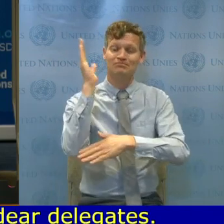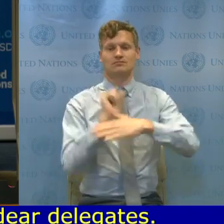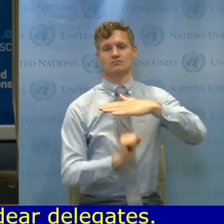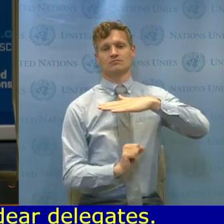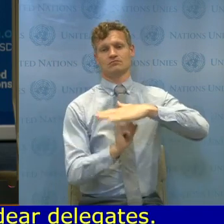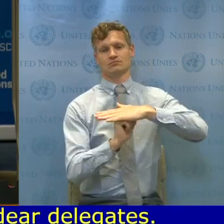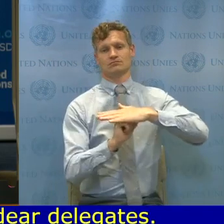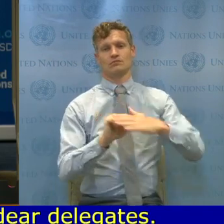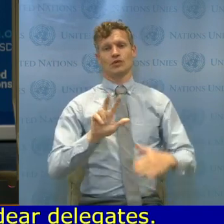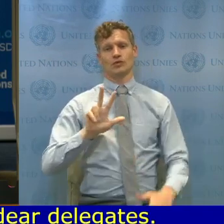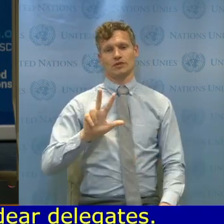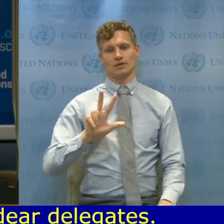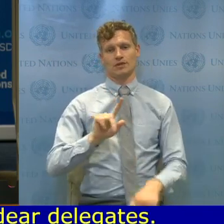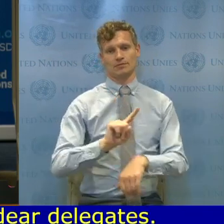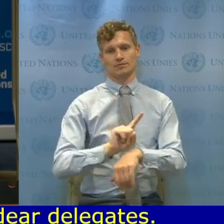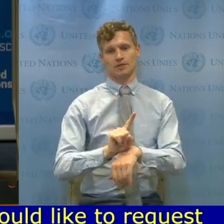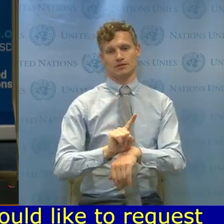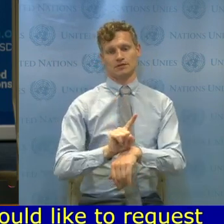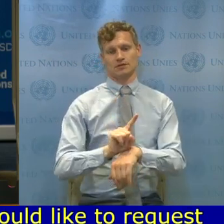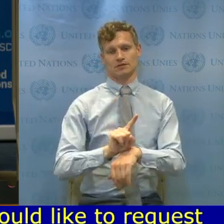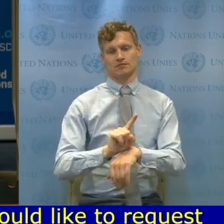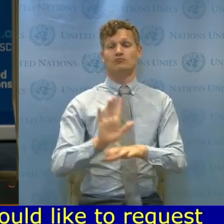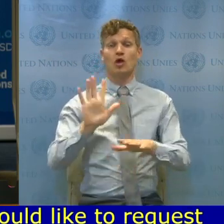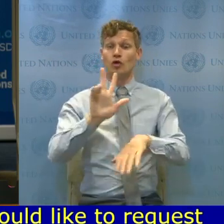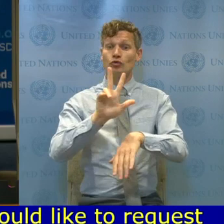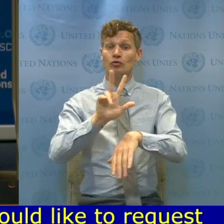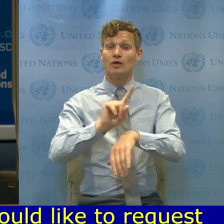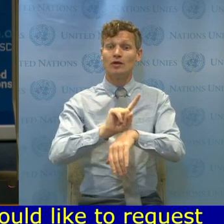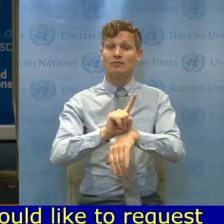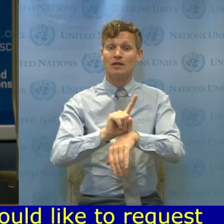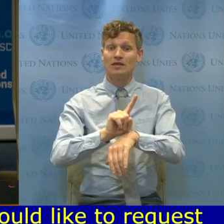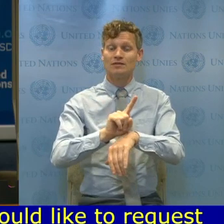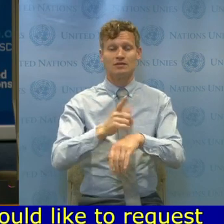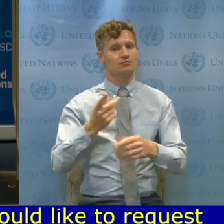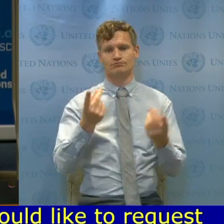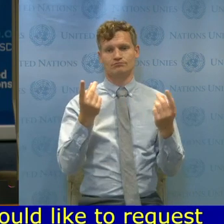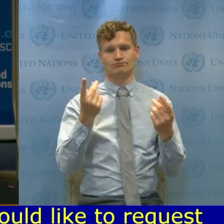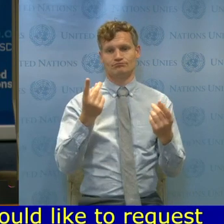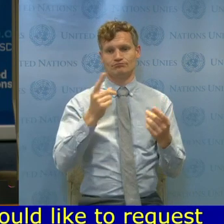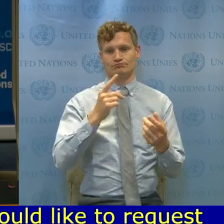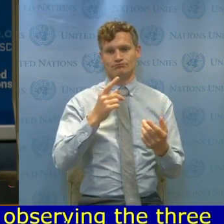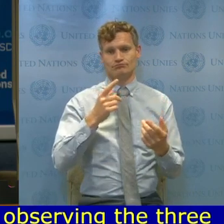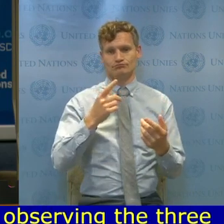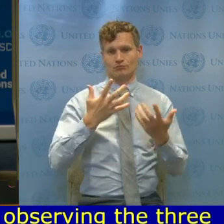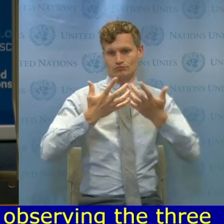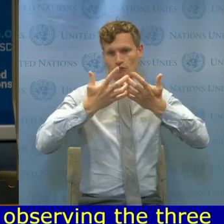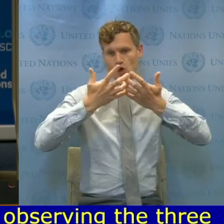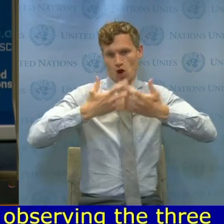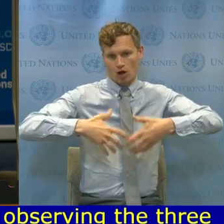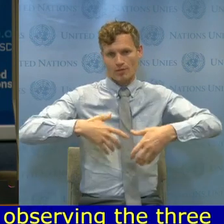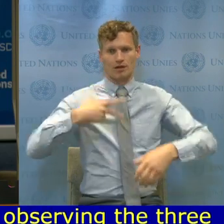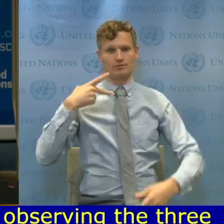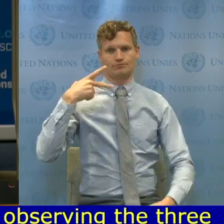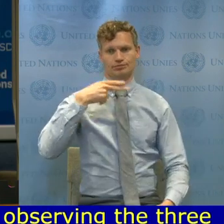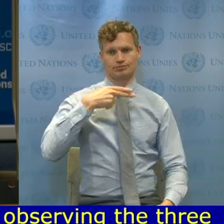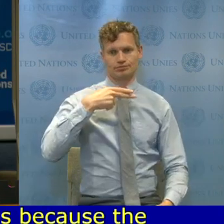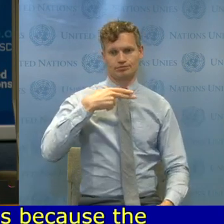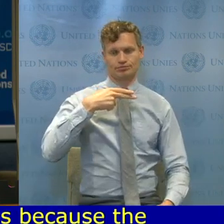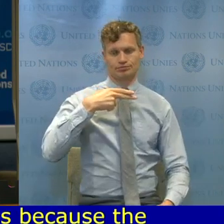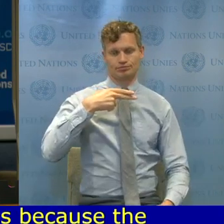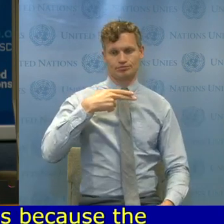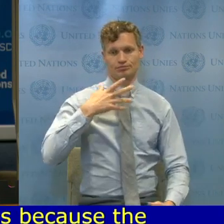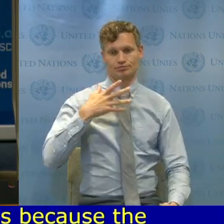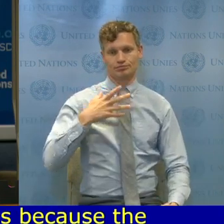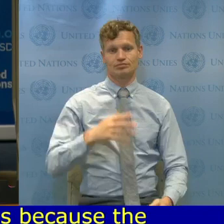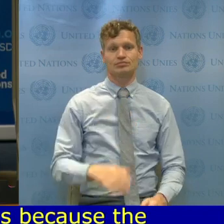serious because the microphone will be switched off automatically. I would also like to draw your attention to the possibility